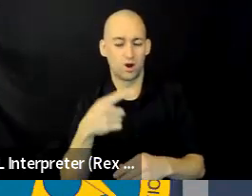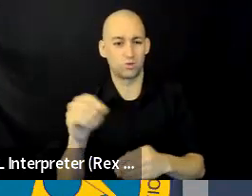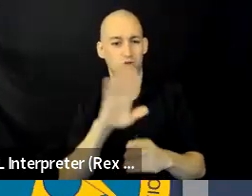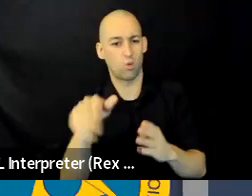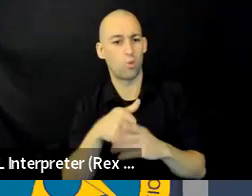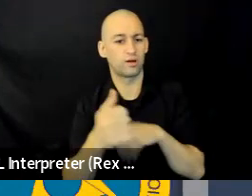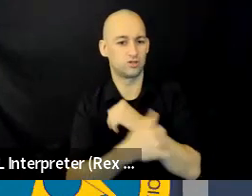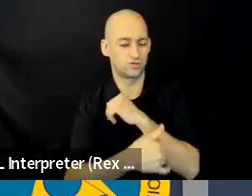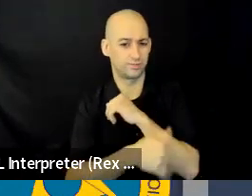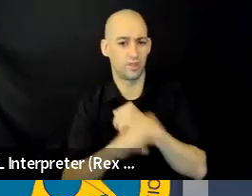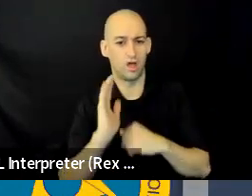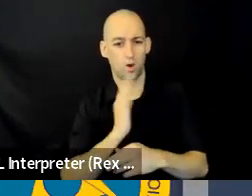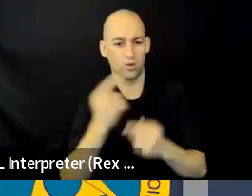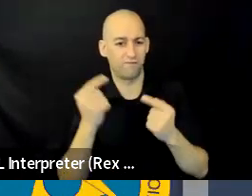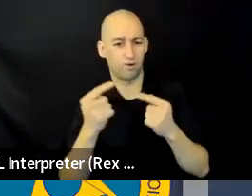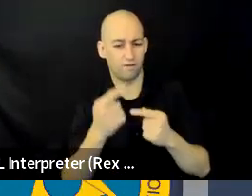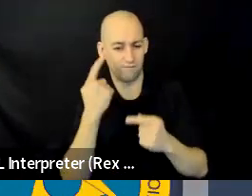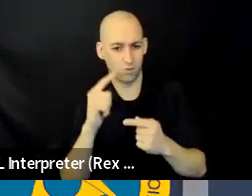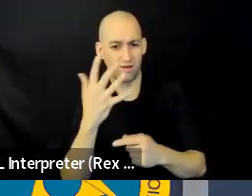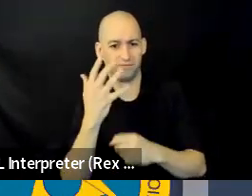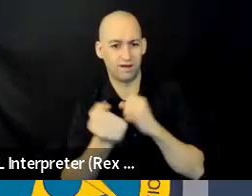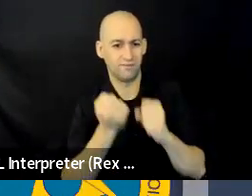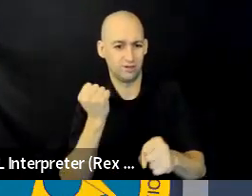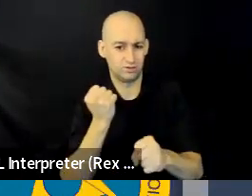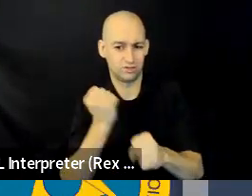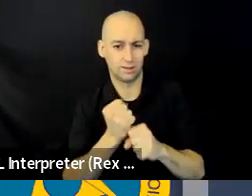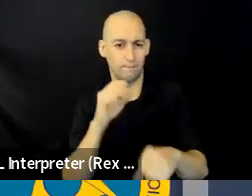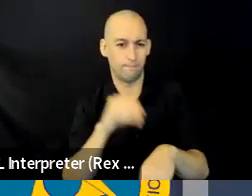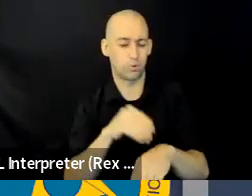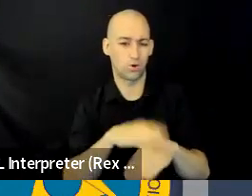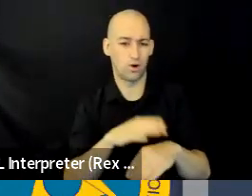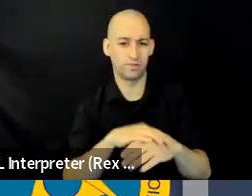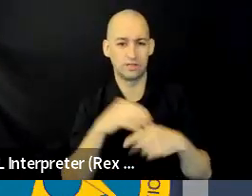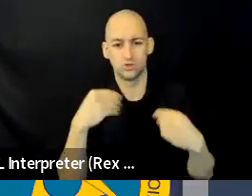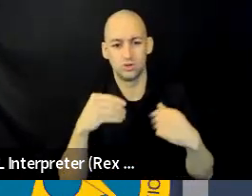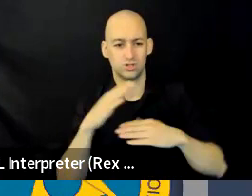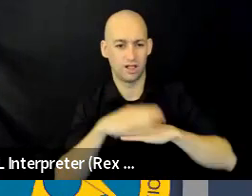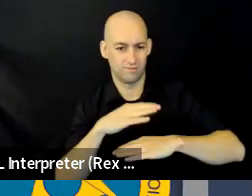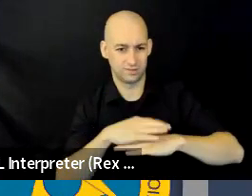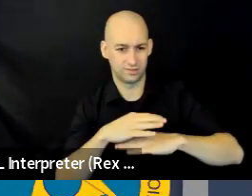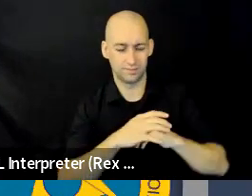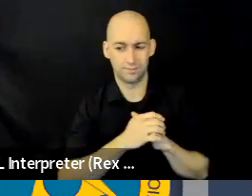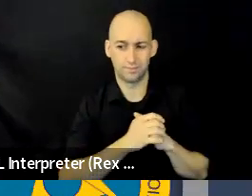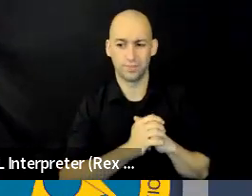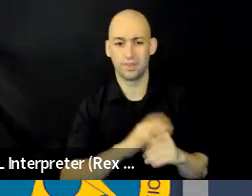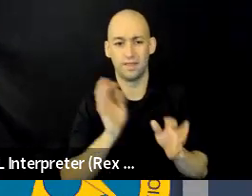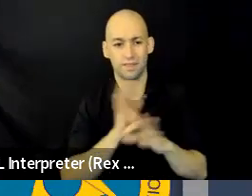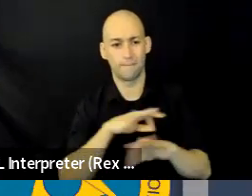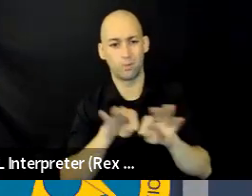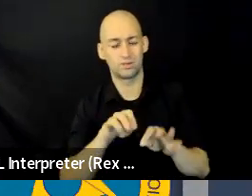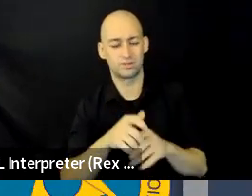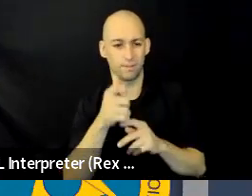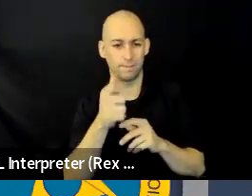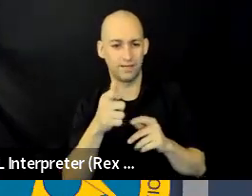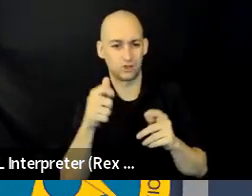nationwide, which we fought for over the last 5.5 years to put on store shelves. The importance of these pinch points, like we talk